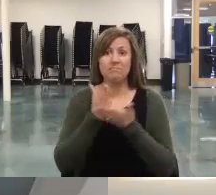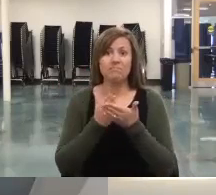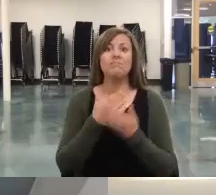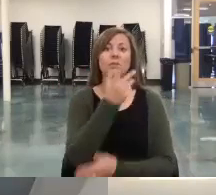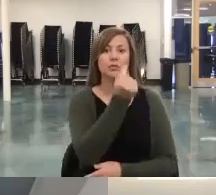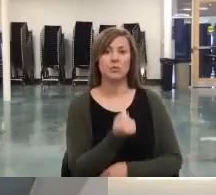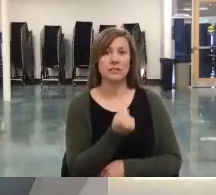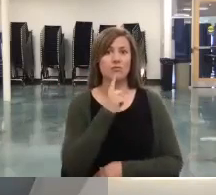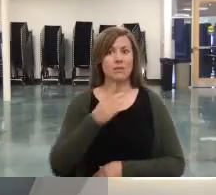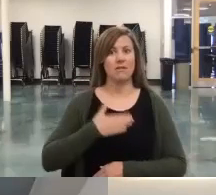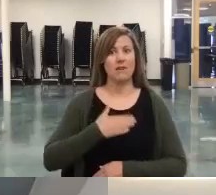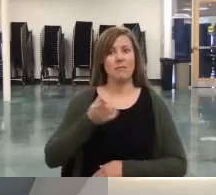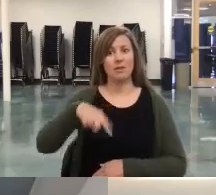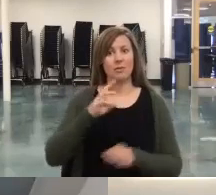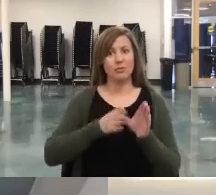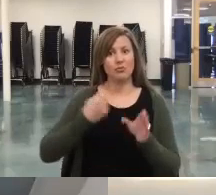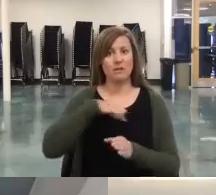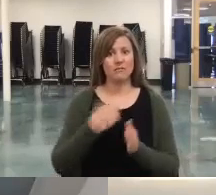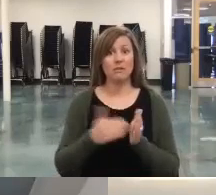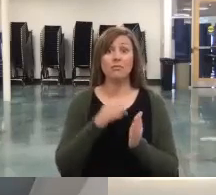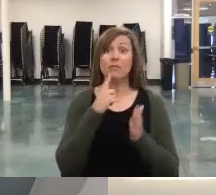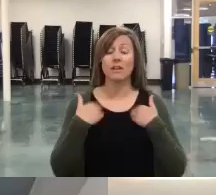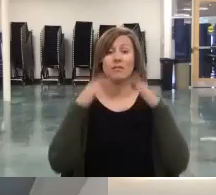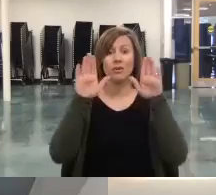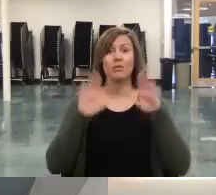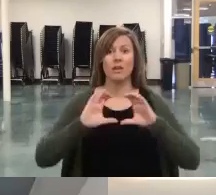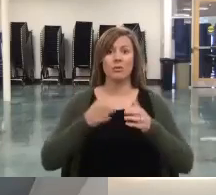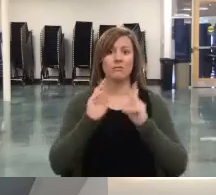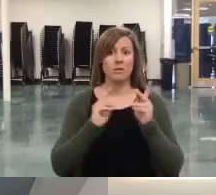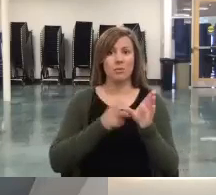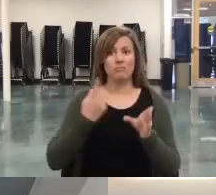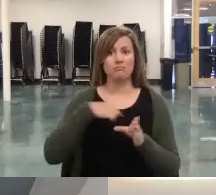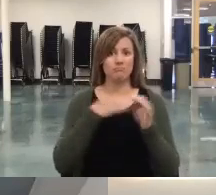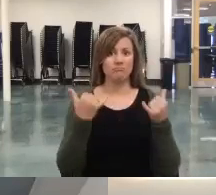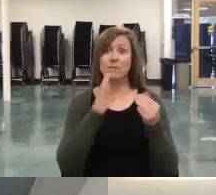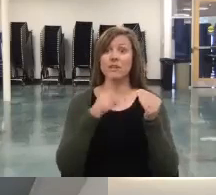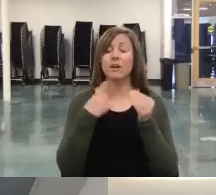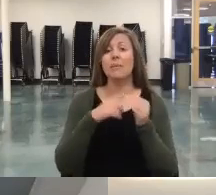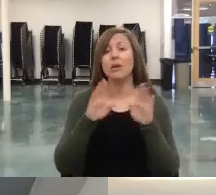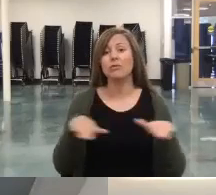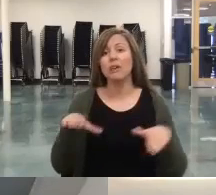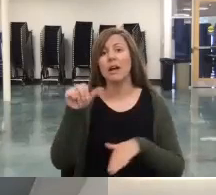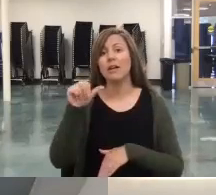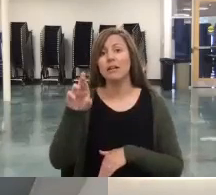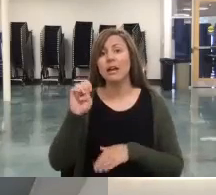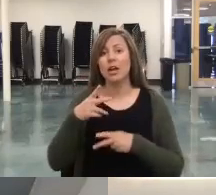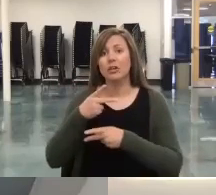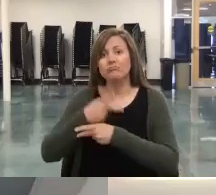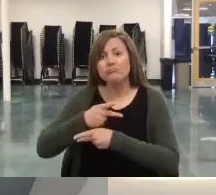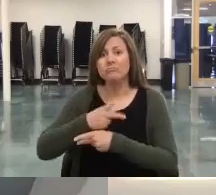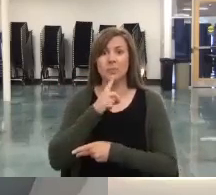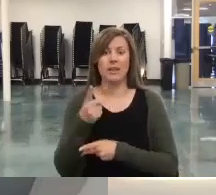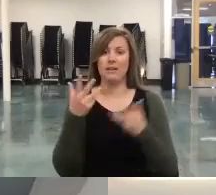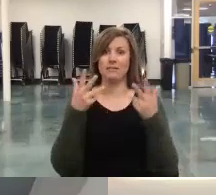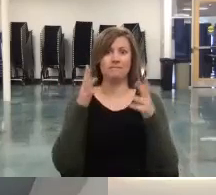We're so glad you could join us again. We've got a great panel today to talk about childcare, which is a hot topic